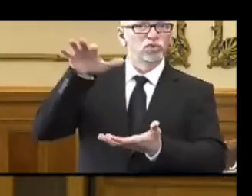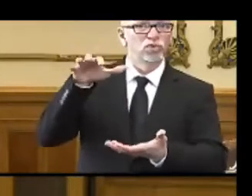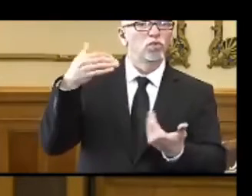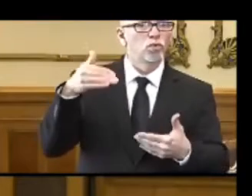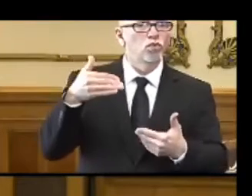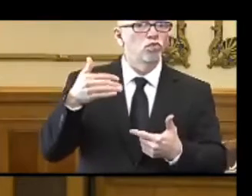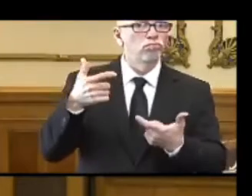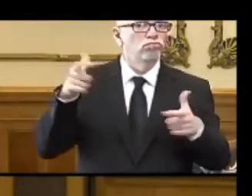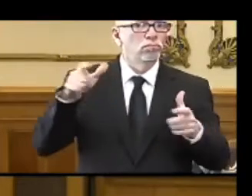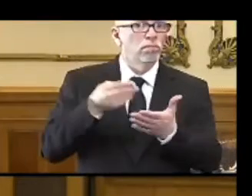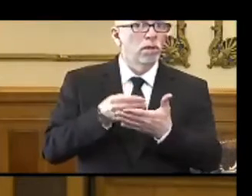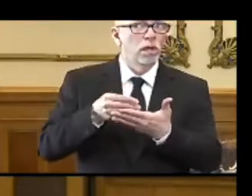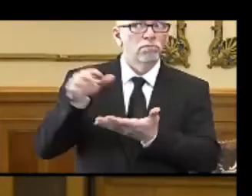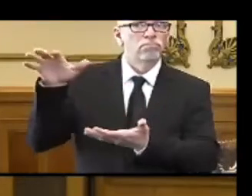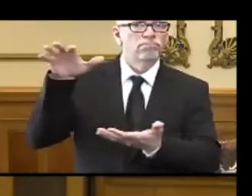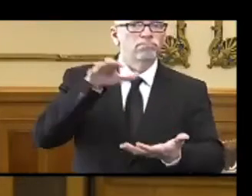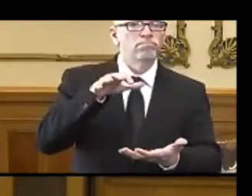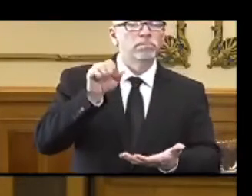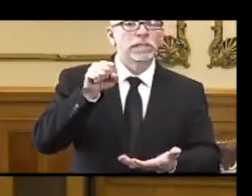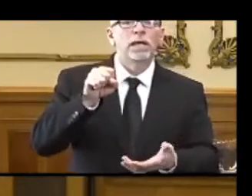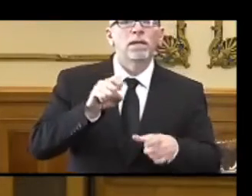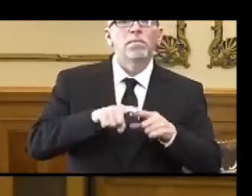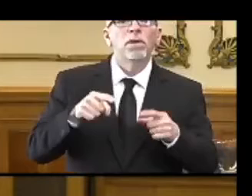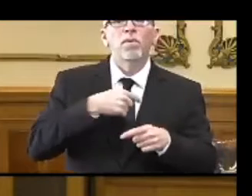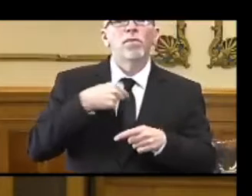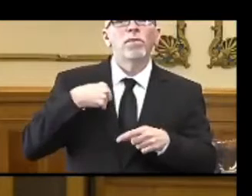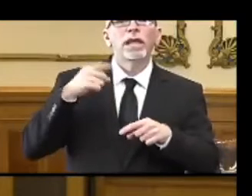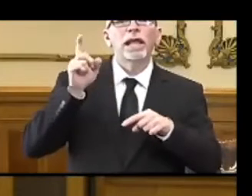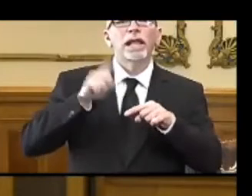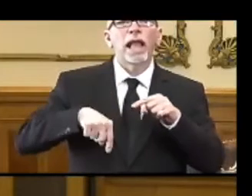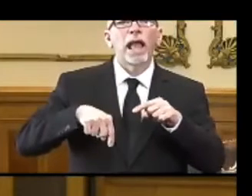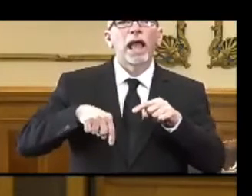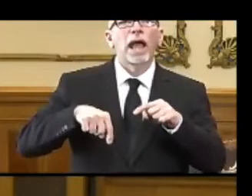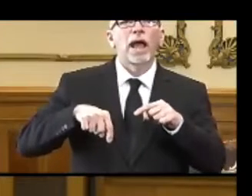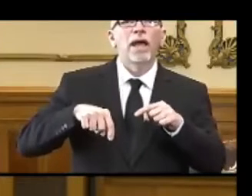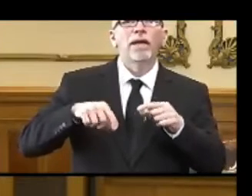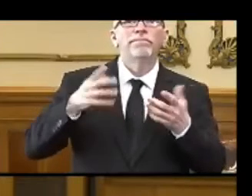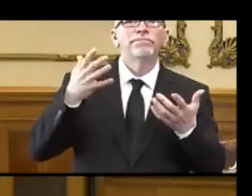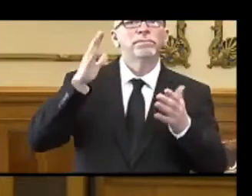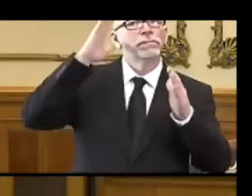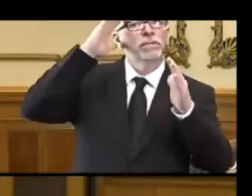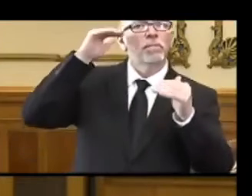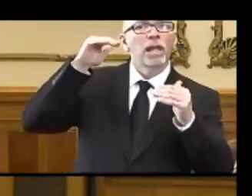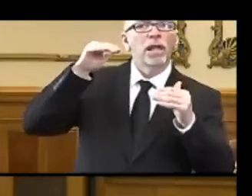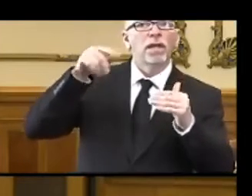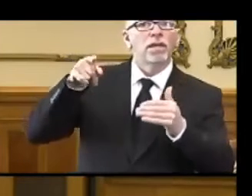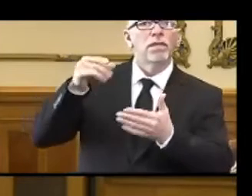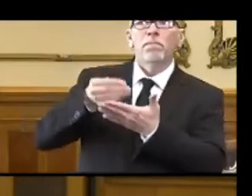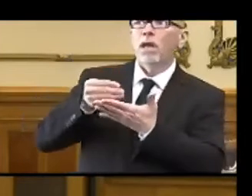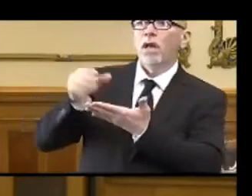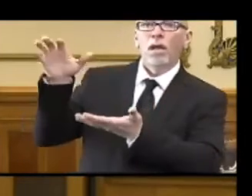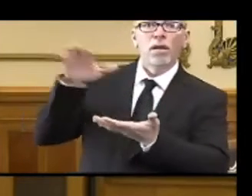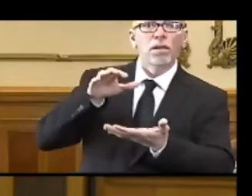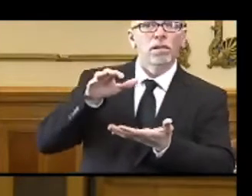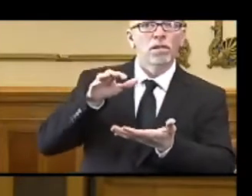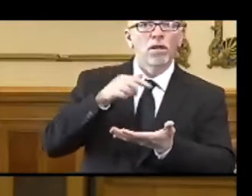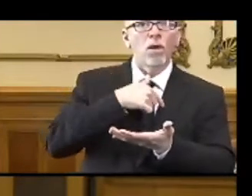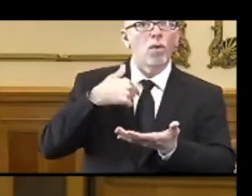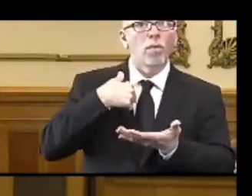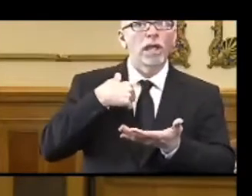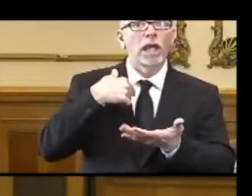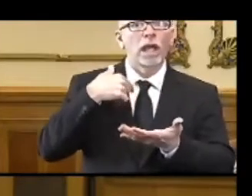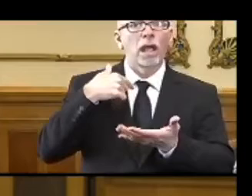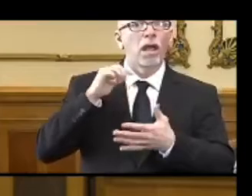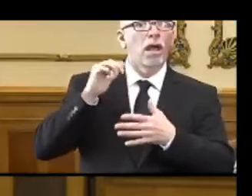money, we also cannot build expectations beyond this funding that we cannot